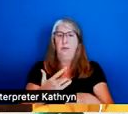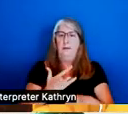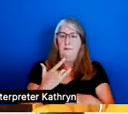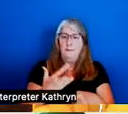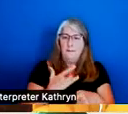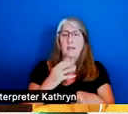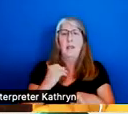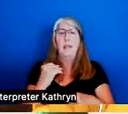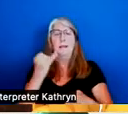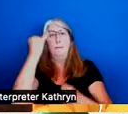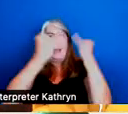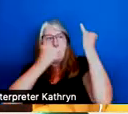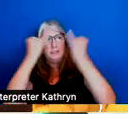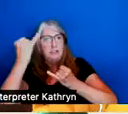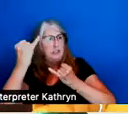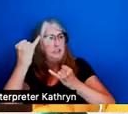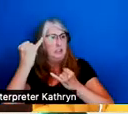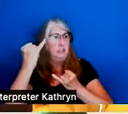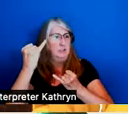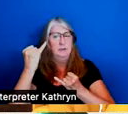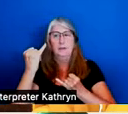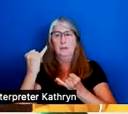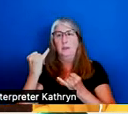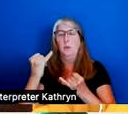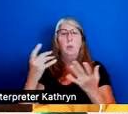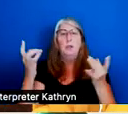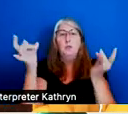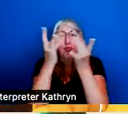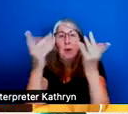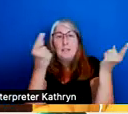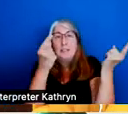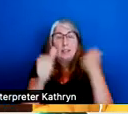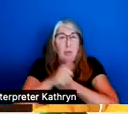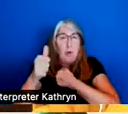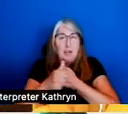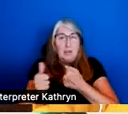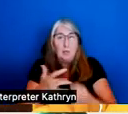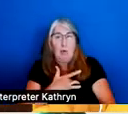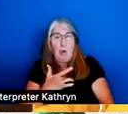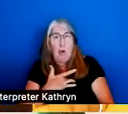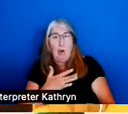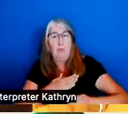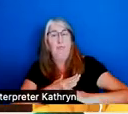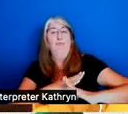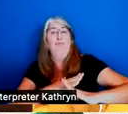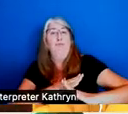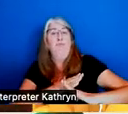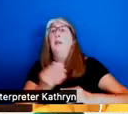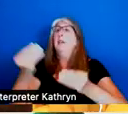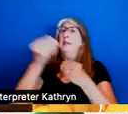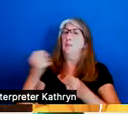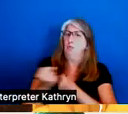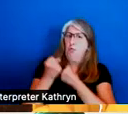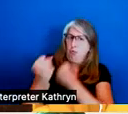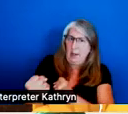and imagining. When tragedy threatens to close our hearts, give us the